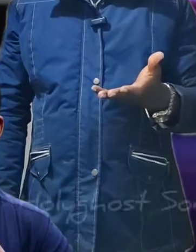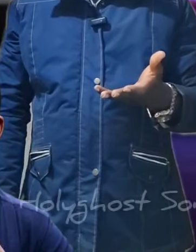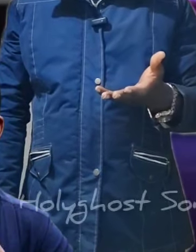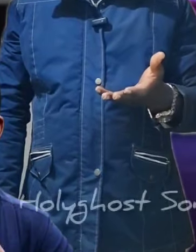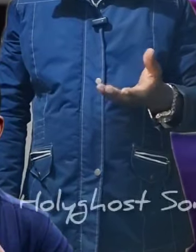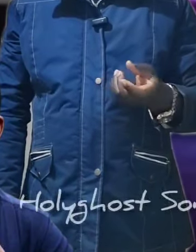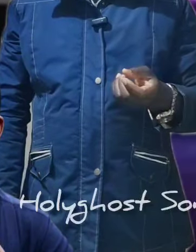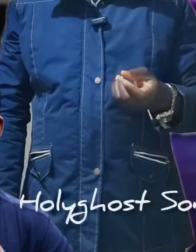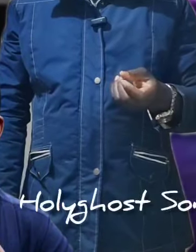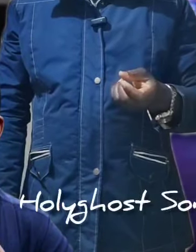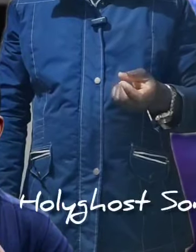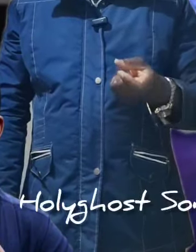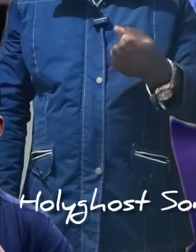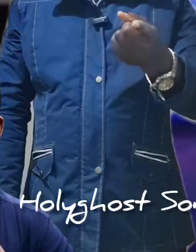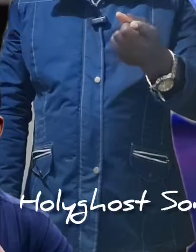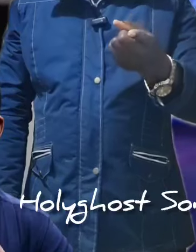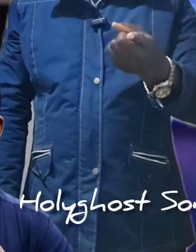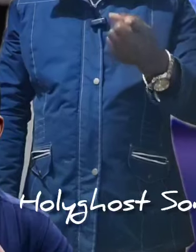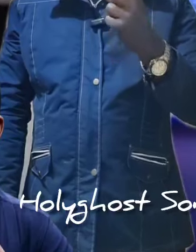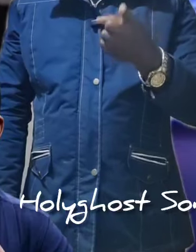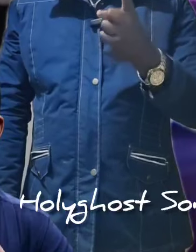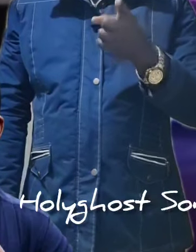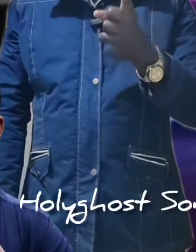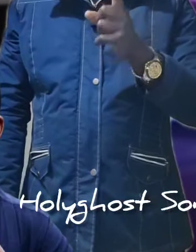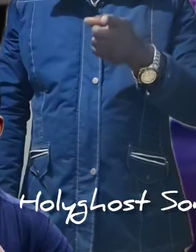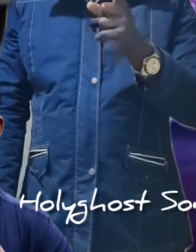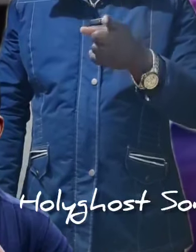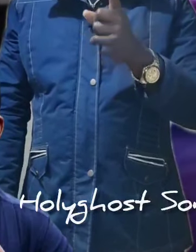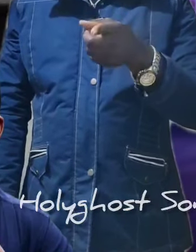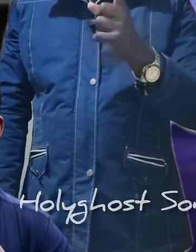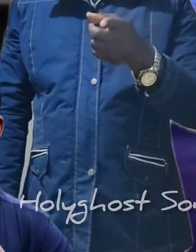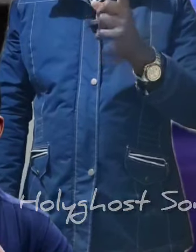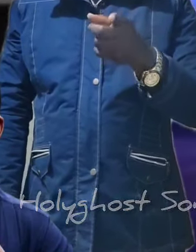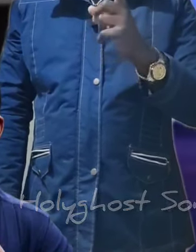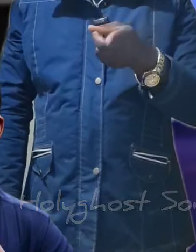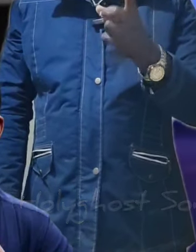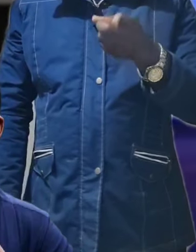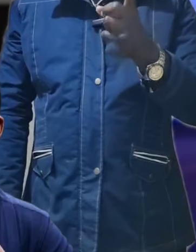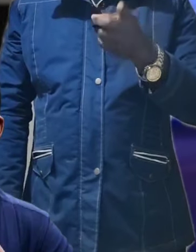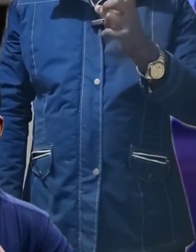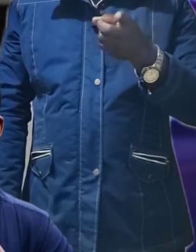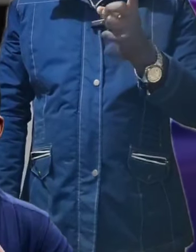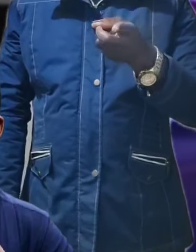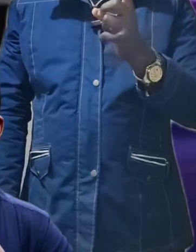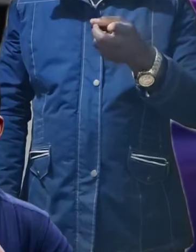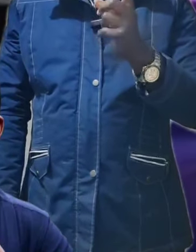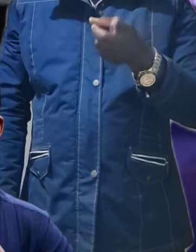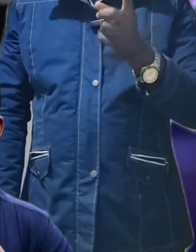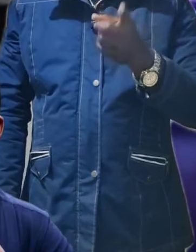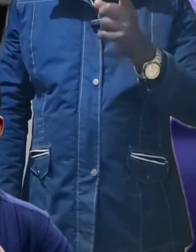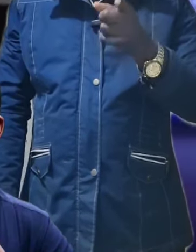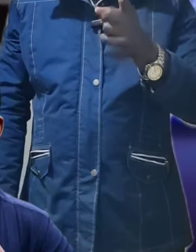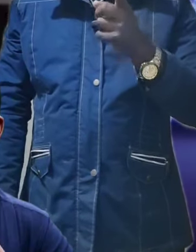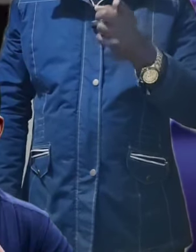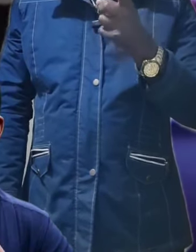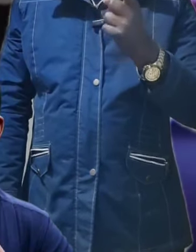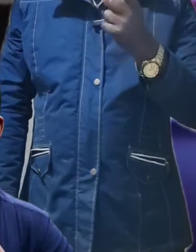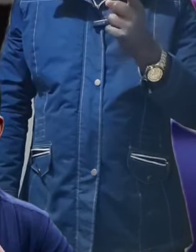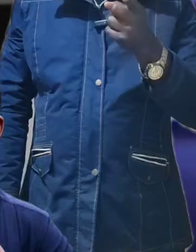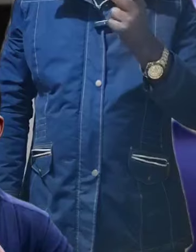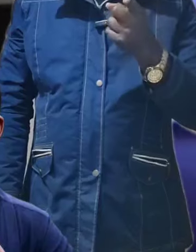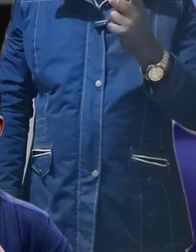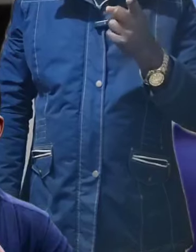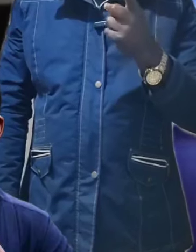this? Please let me like this video, share it. Please share this video for the world to see the evil